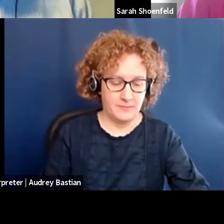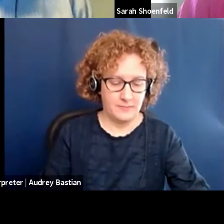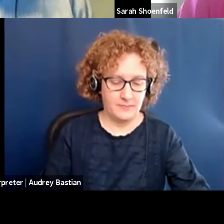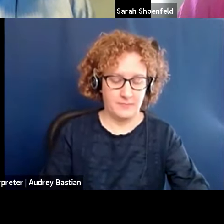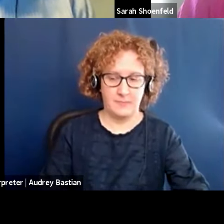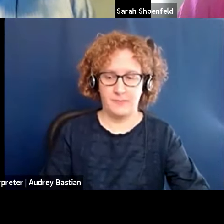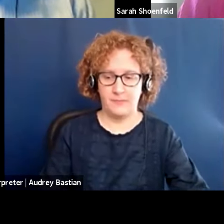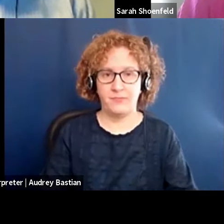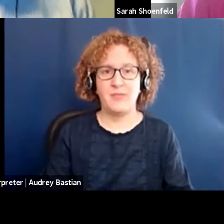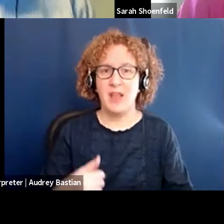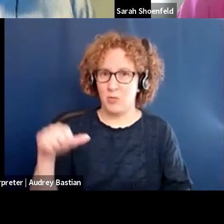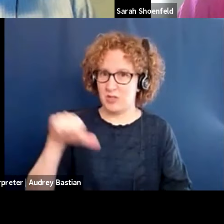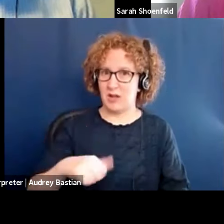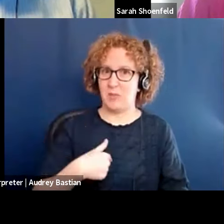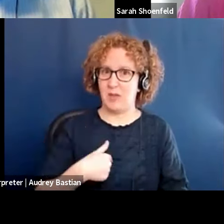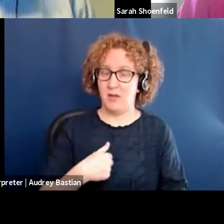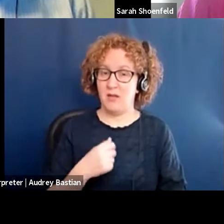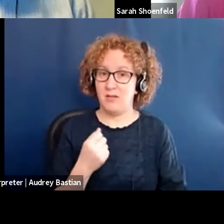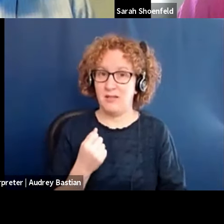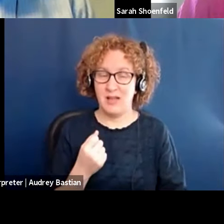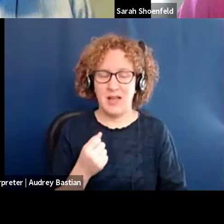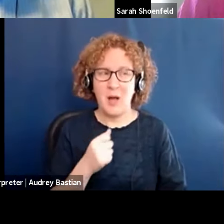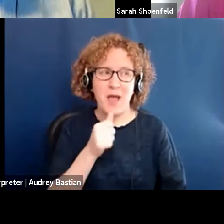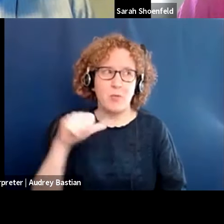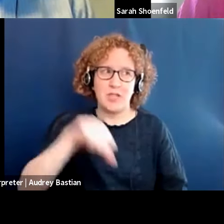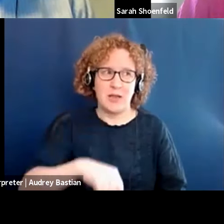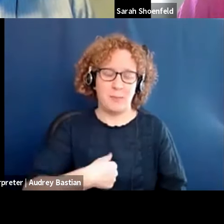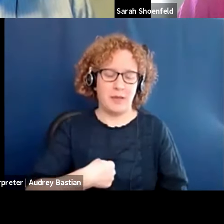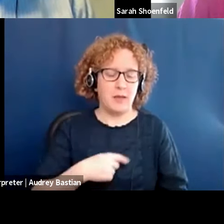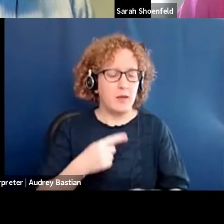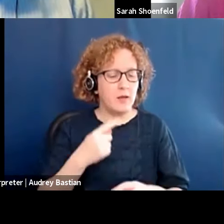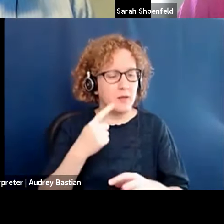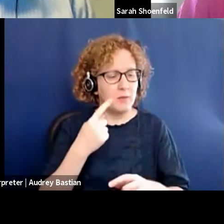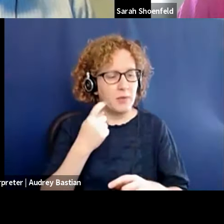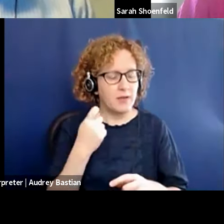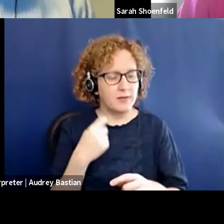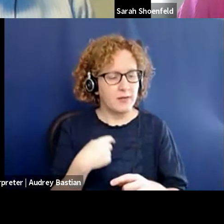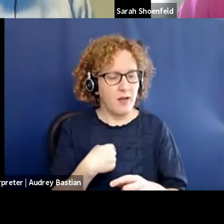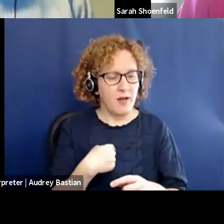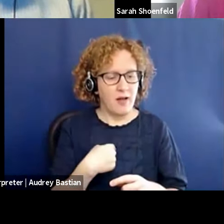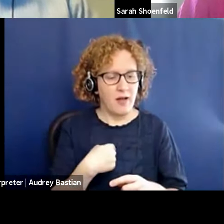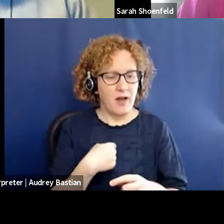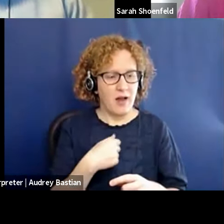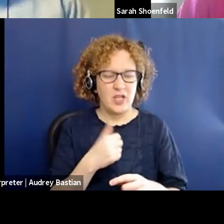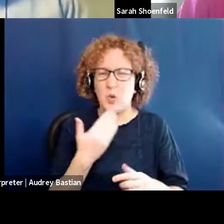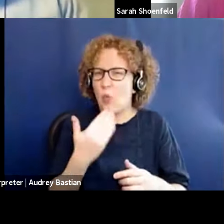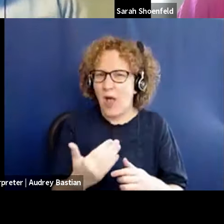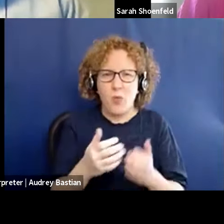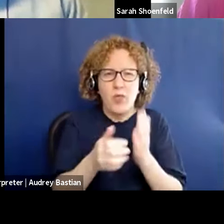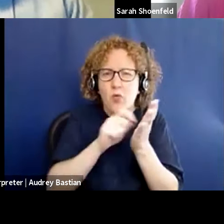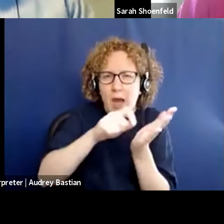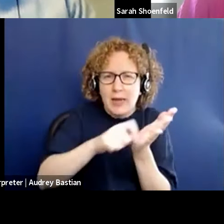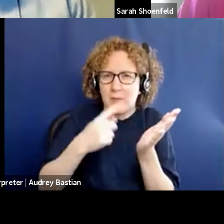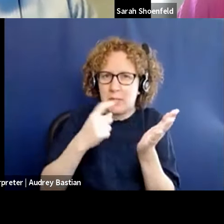And I guess I was rejected. I shouldn't say I was rejected because I didn't do well on the writings. I didn't have a chance to